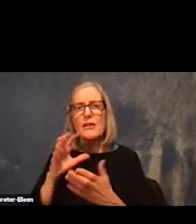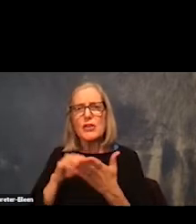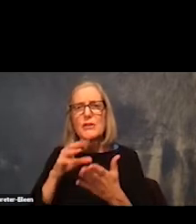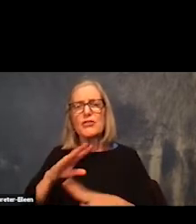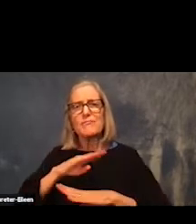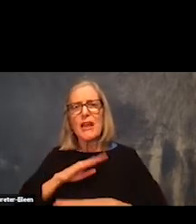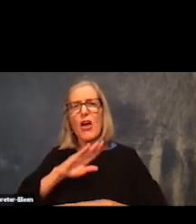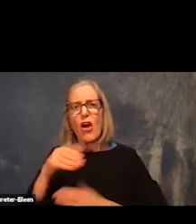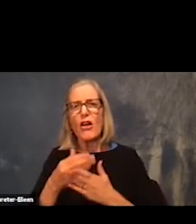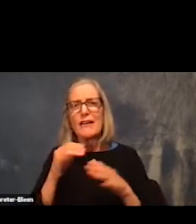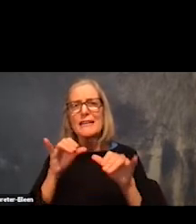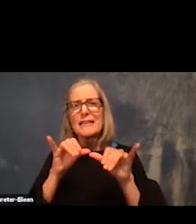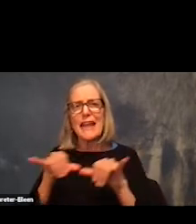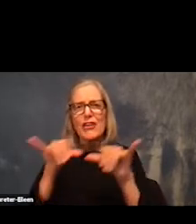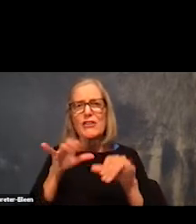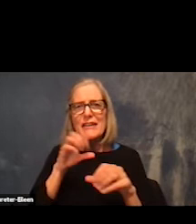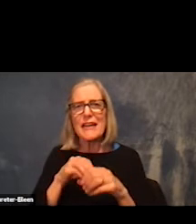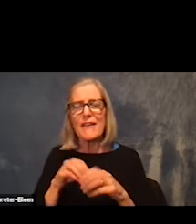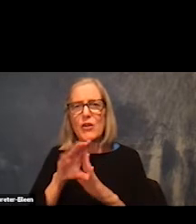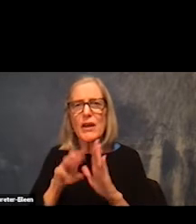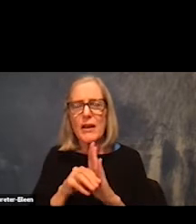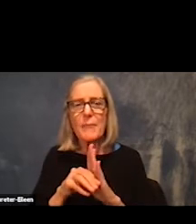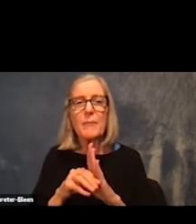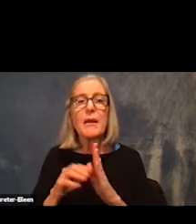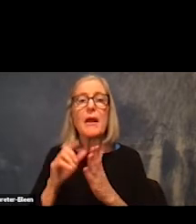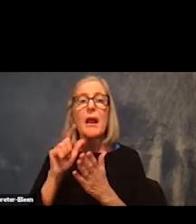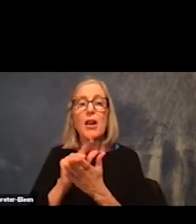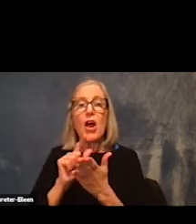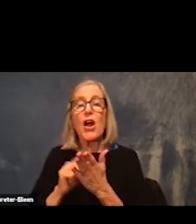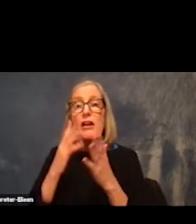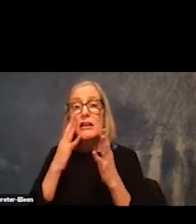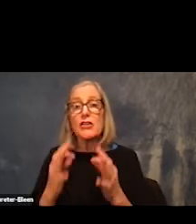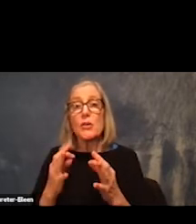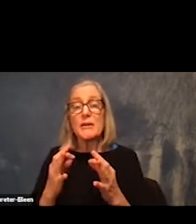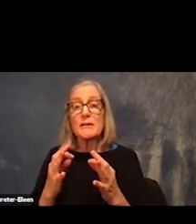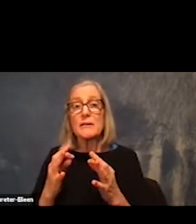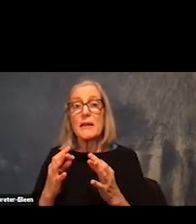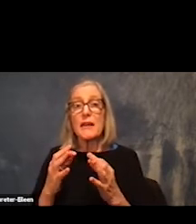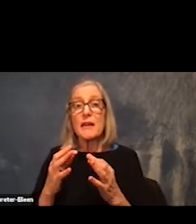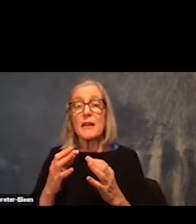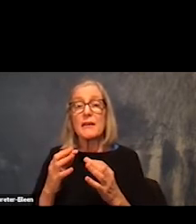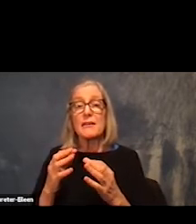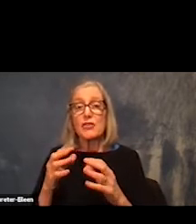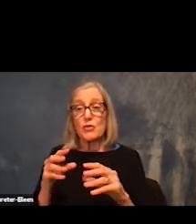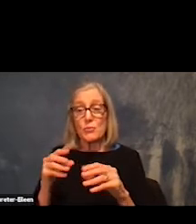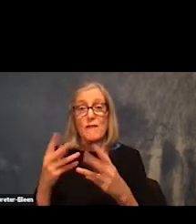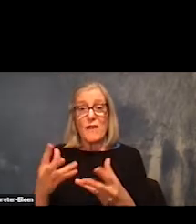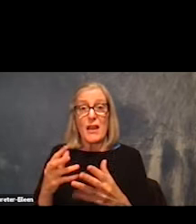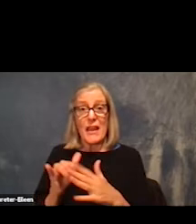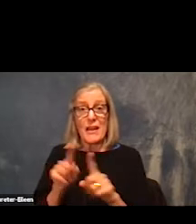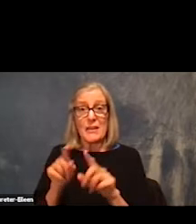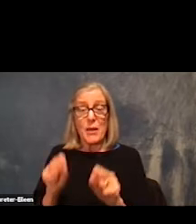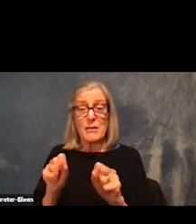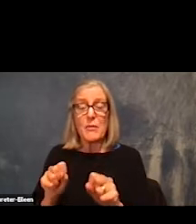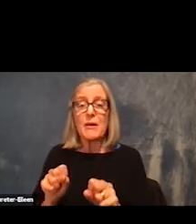law invites the IEP team to determine what each child will need so that it will be possible. What